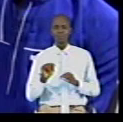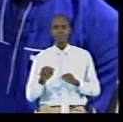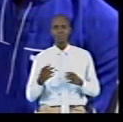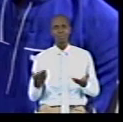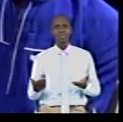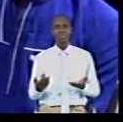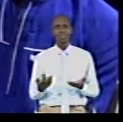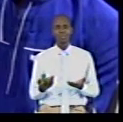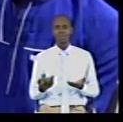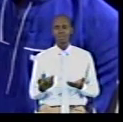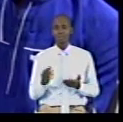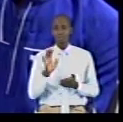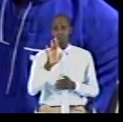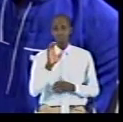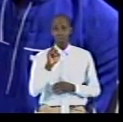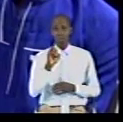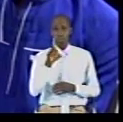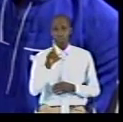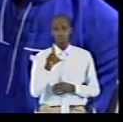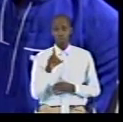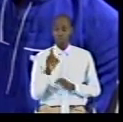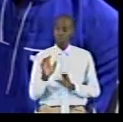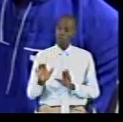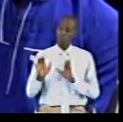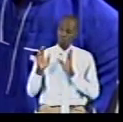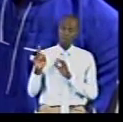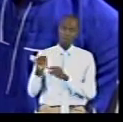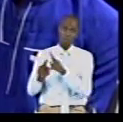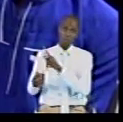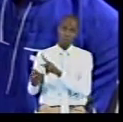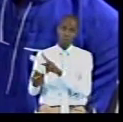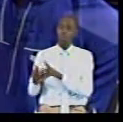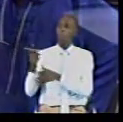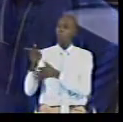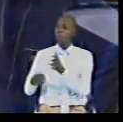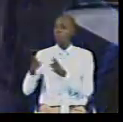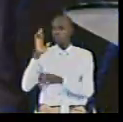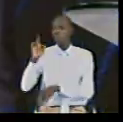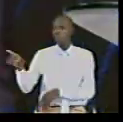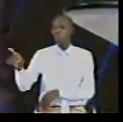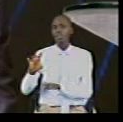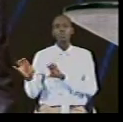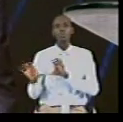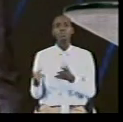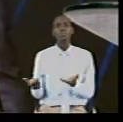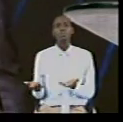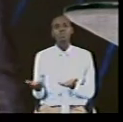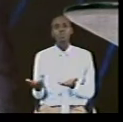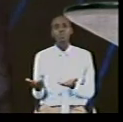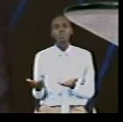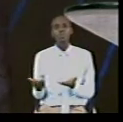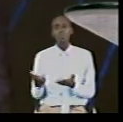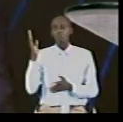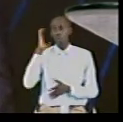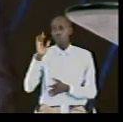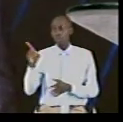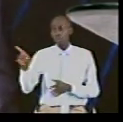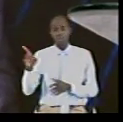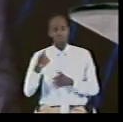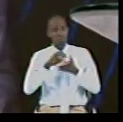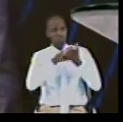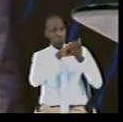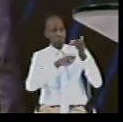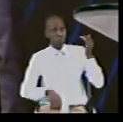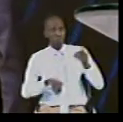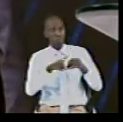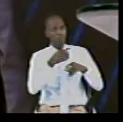do? The people, could they tell me, dethrone you from being a king? No,